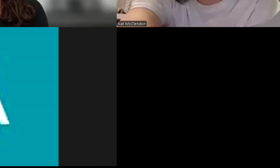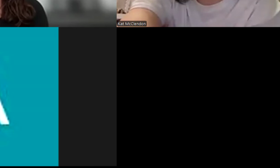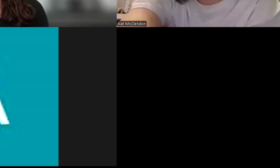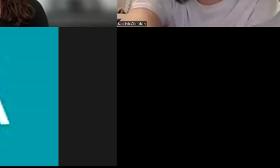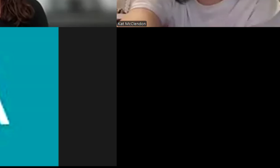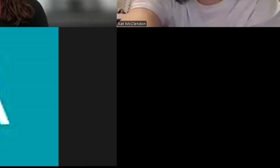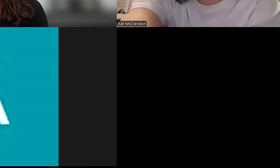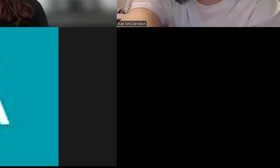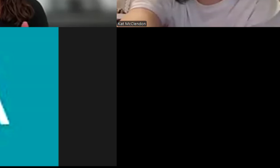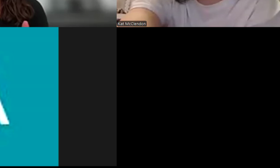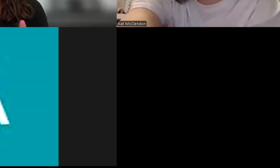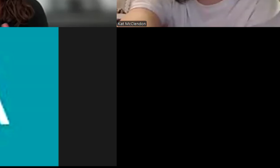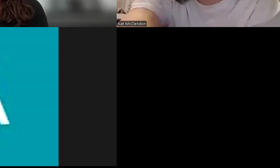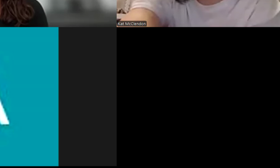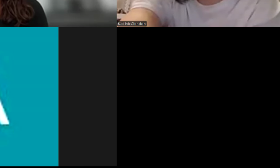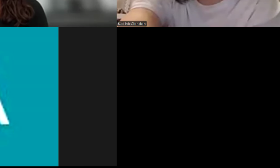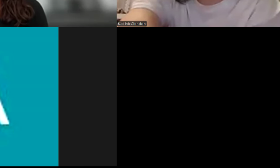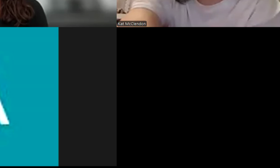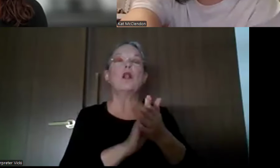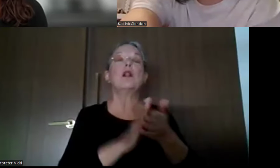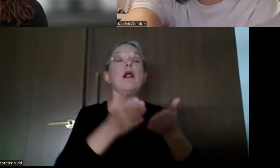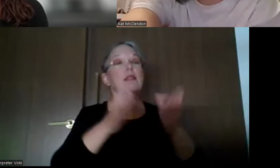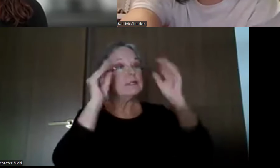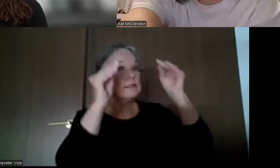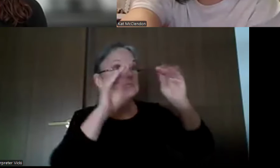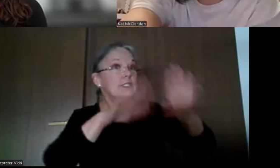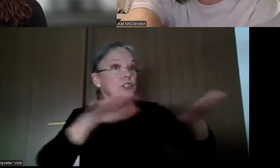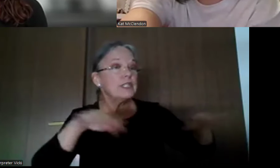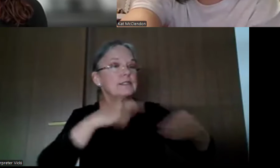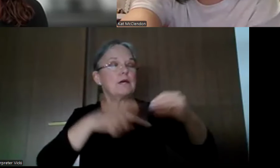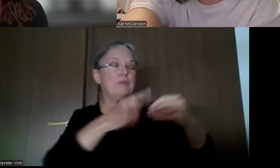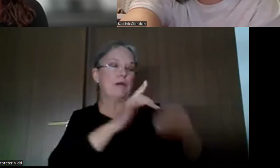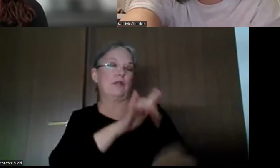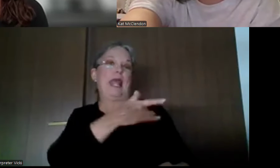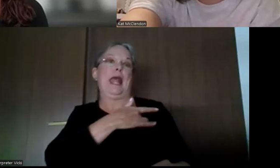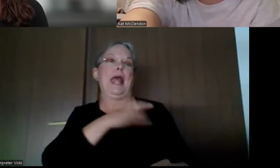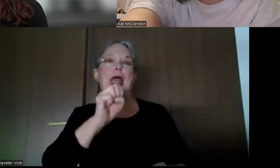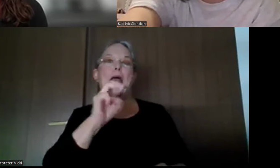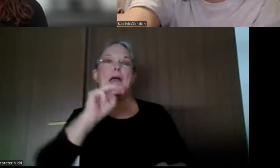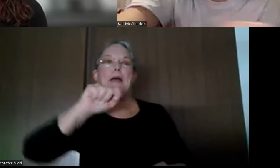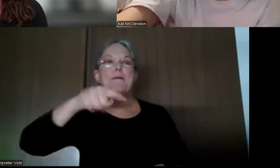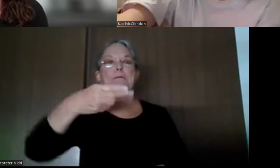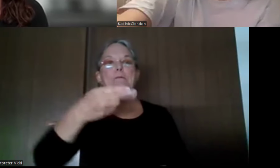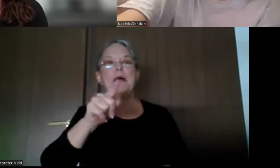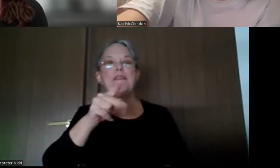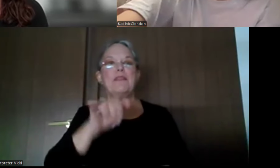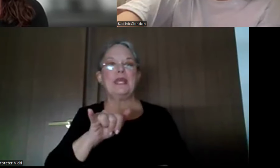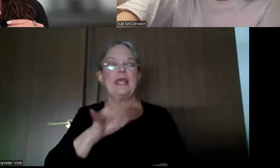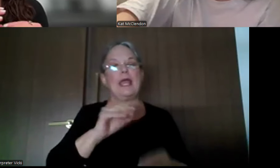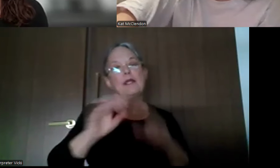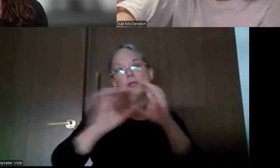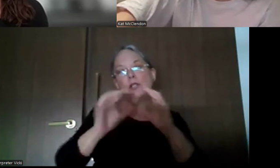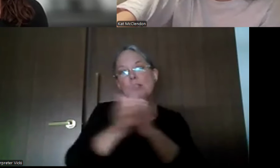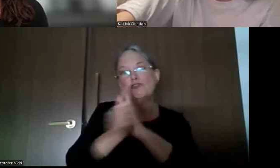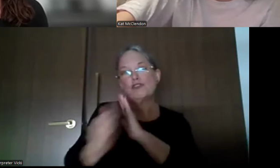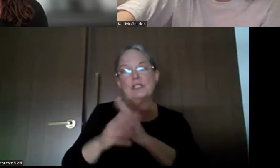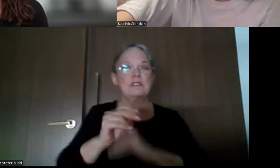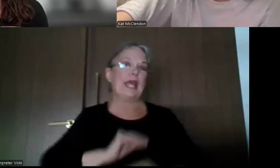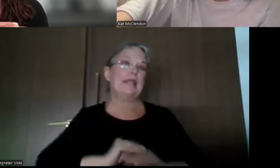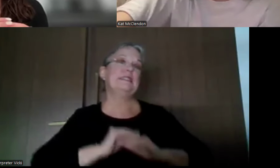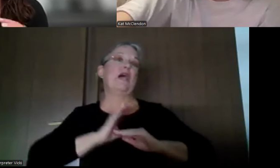in elementary school, like let's teach kids about empathy and communication skills and self-esteem. And that's going